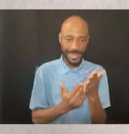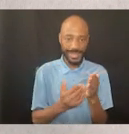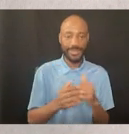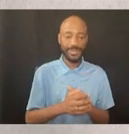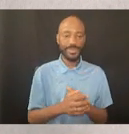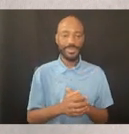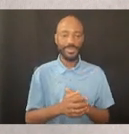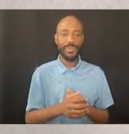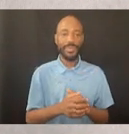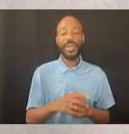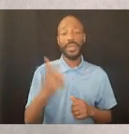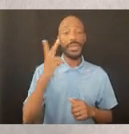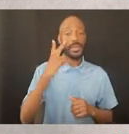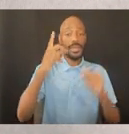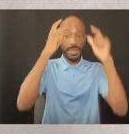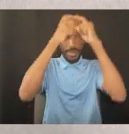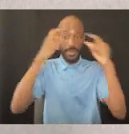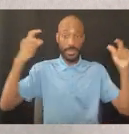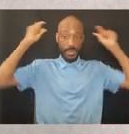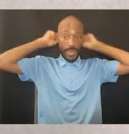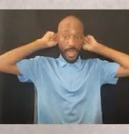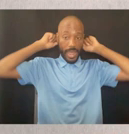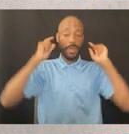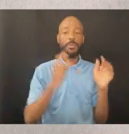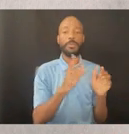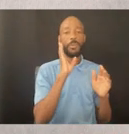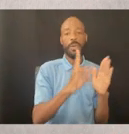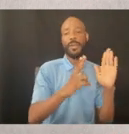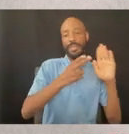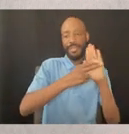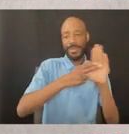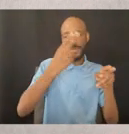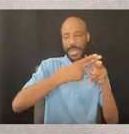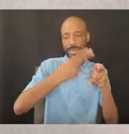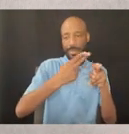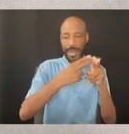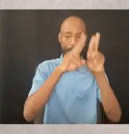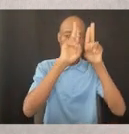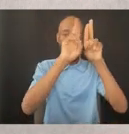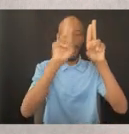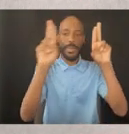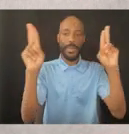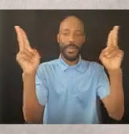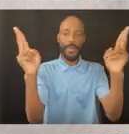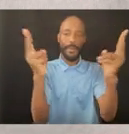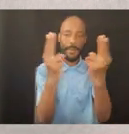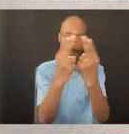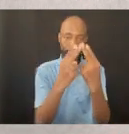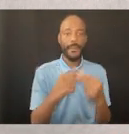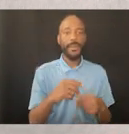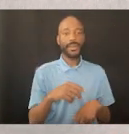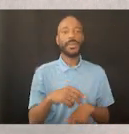embellishment. The band lists the name of women, and the pinned list seems to be ordinary